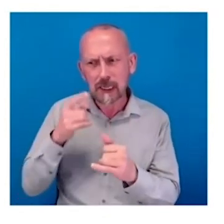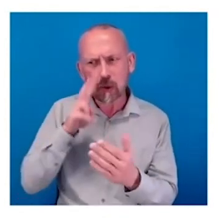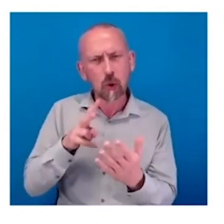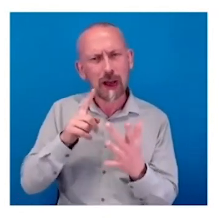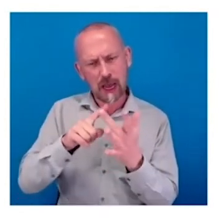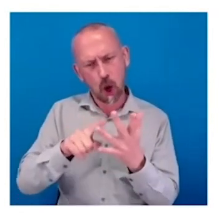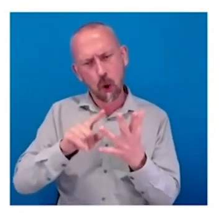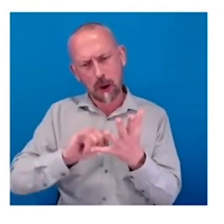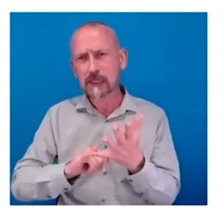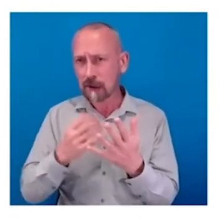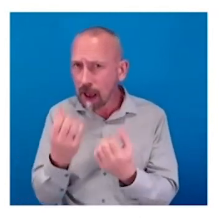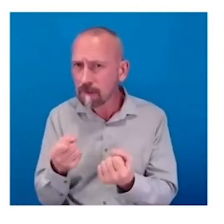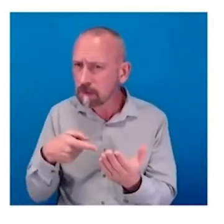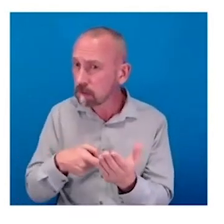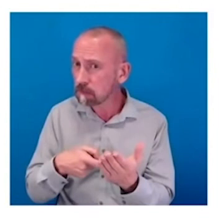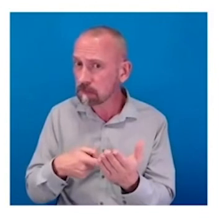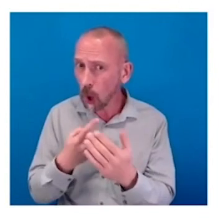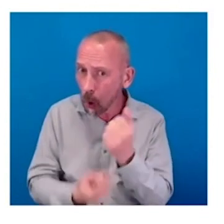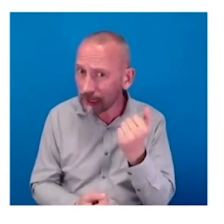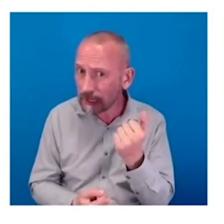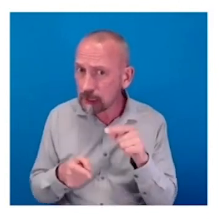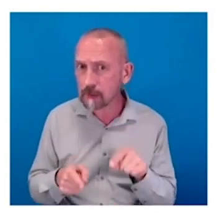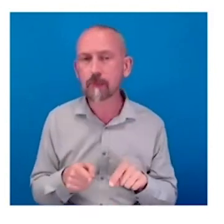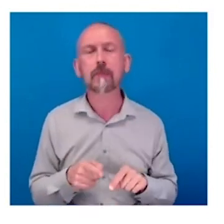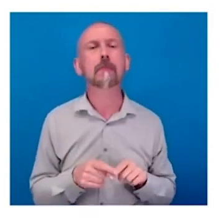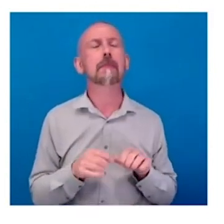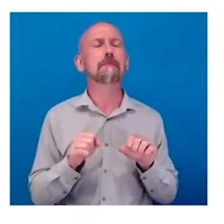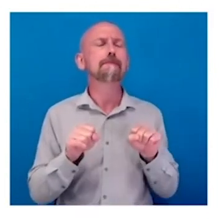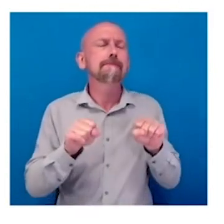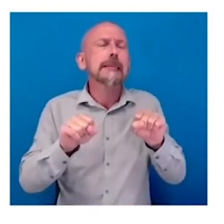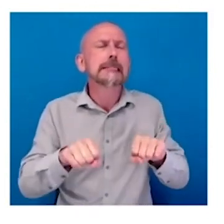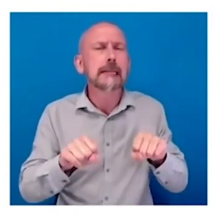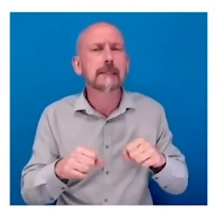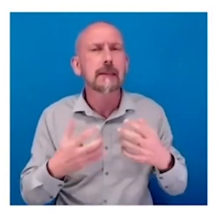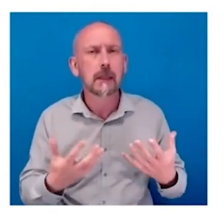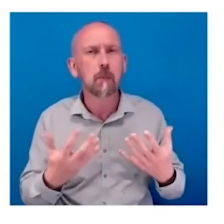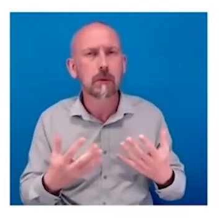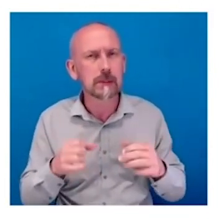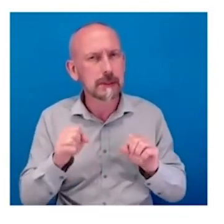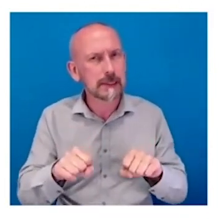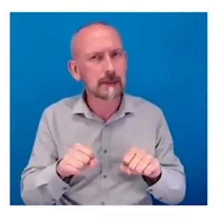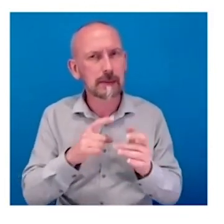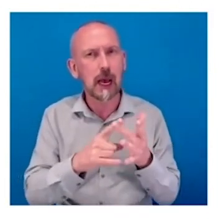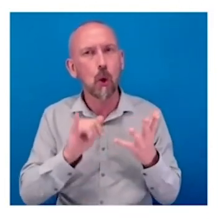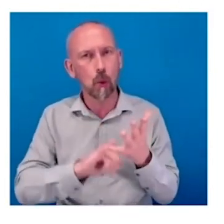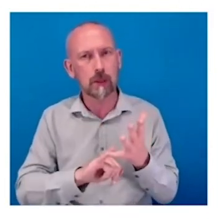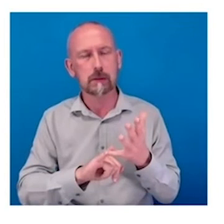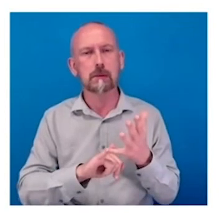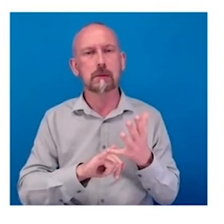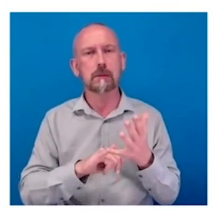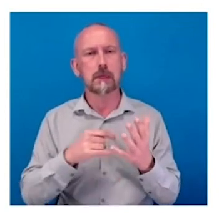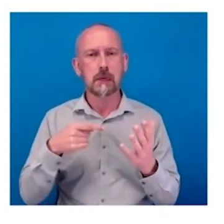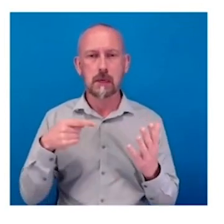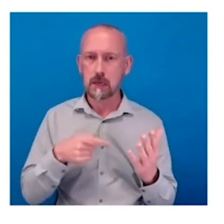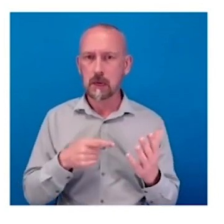it only on iOS at the moment? Currently it is, yeah. And as you can imagine, we got a